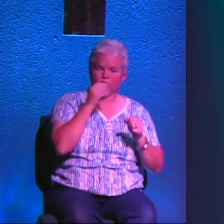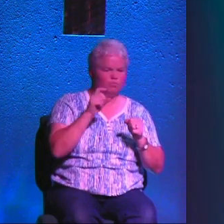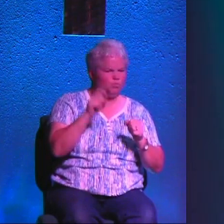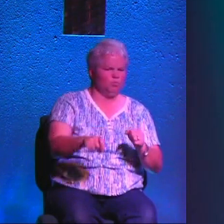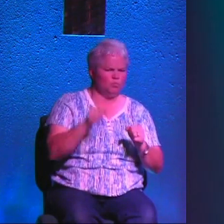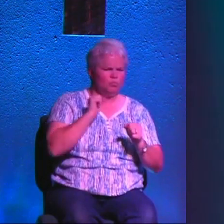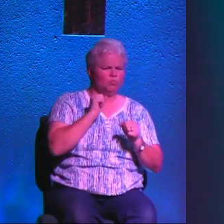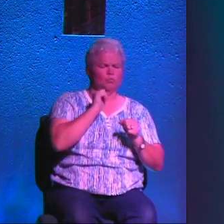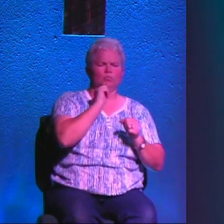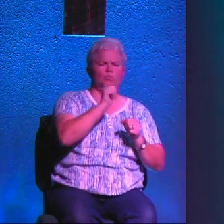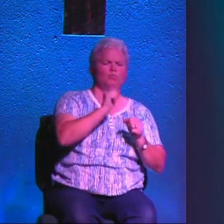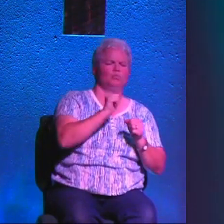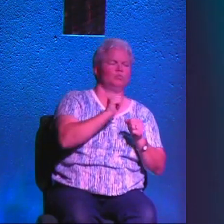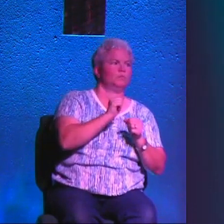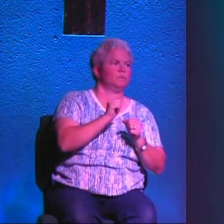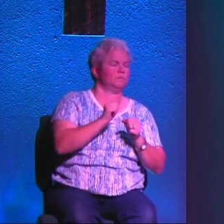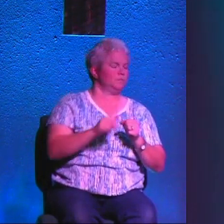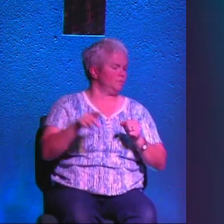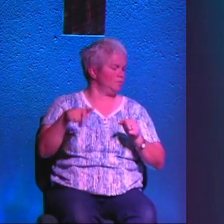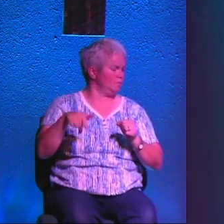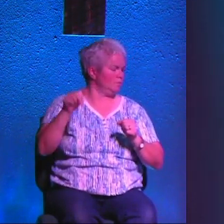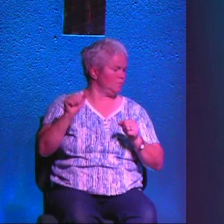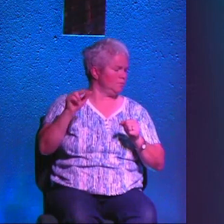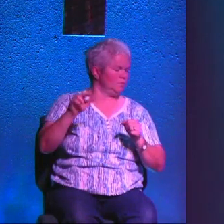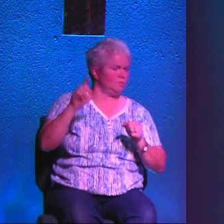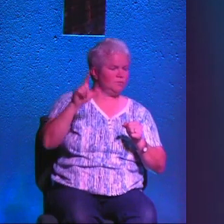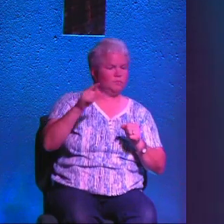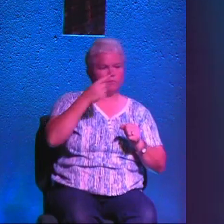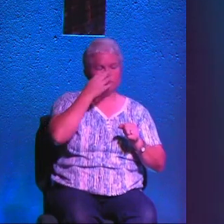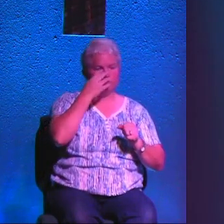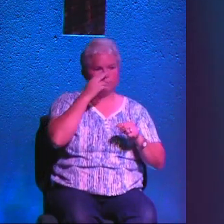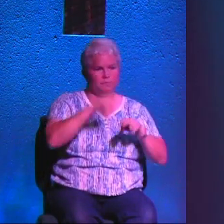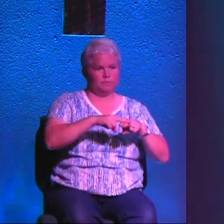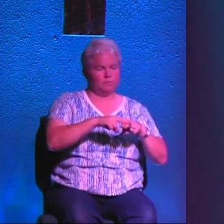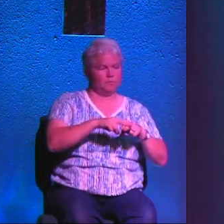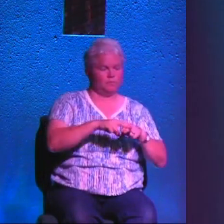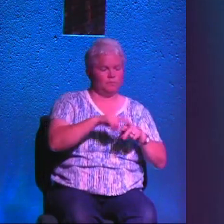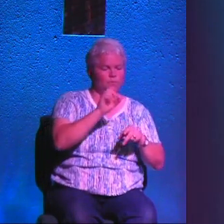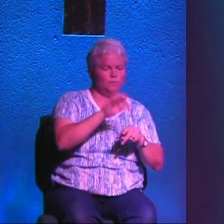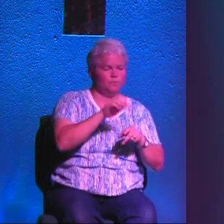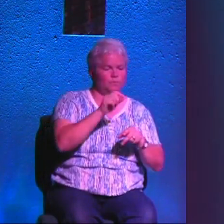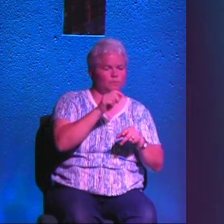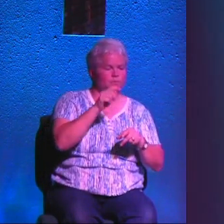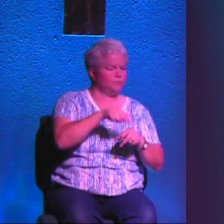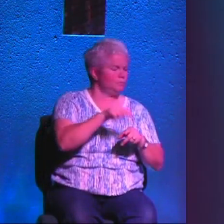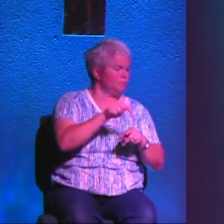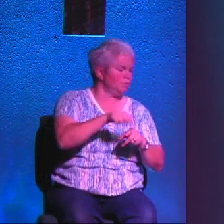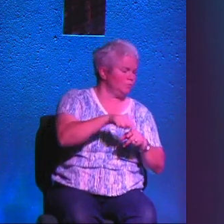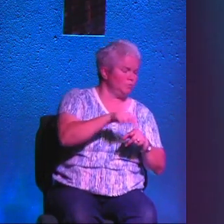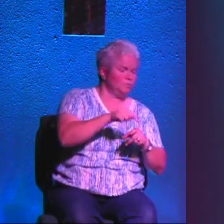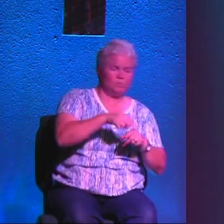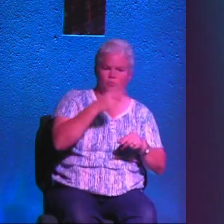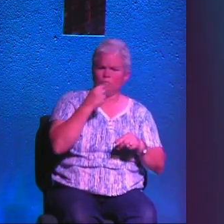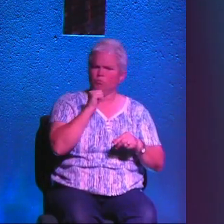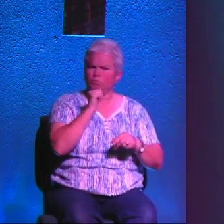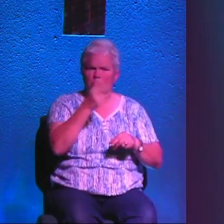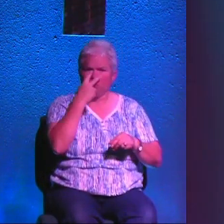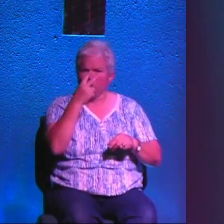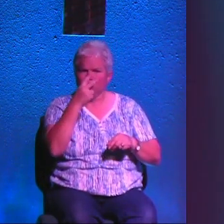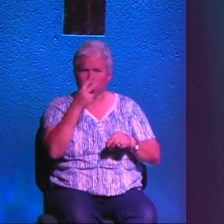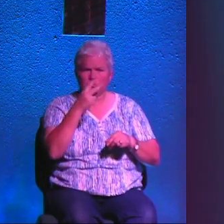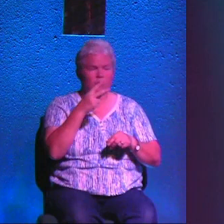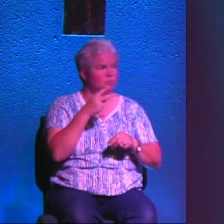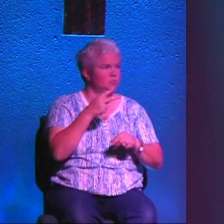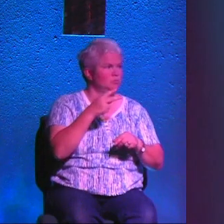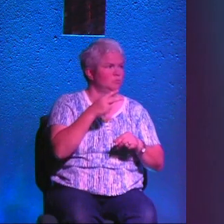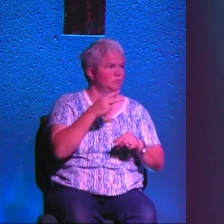even touch it. Could Paul be poking a little fun at the false teachers here and their teachings? Don't even look at it. It's